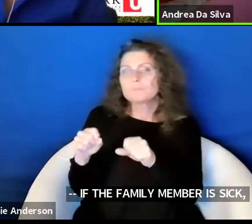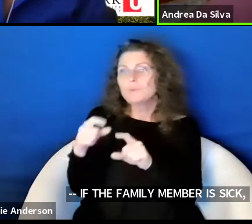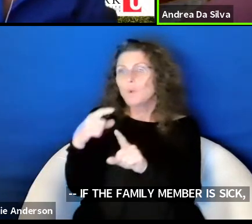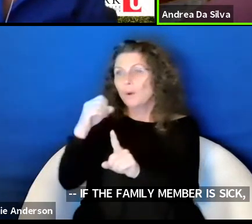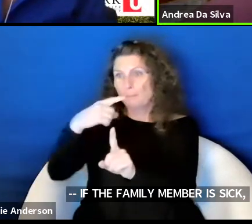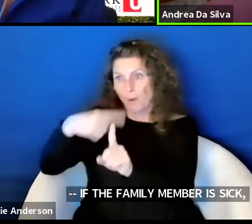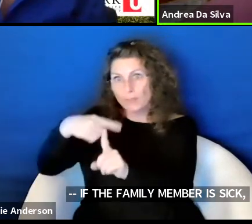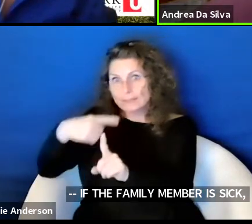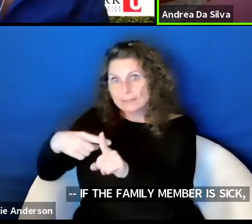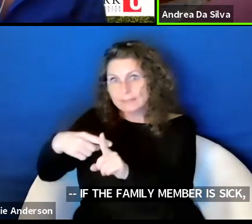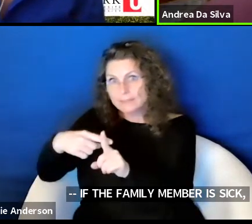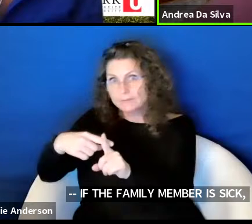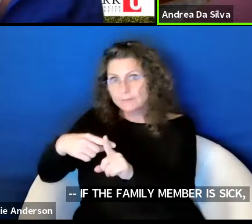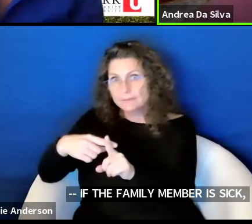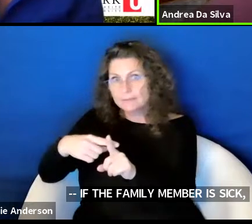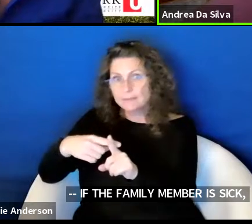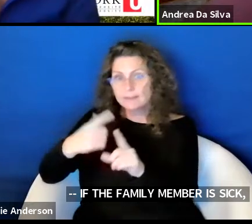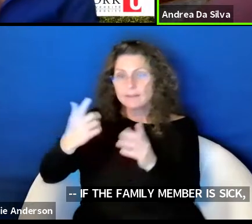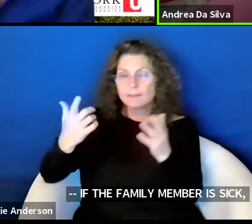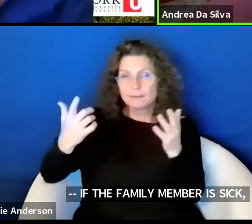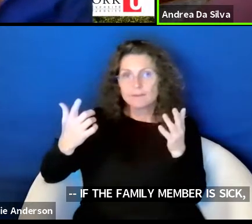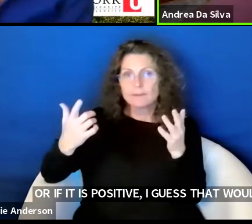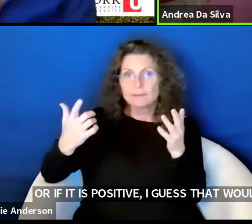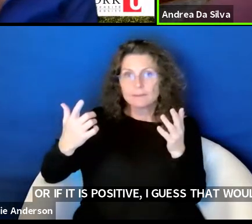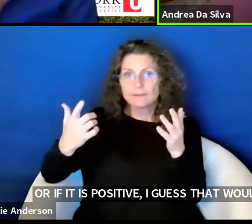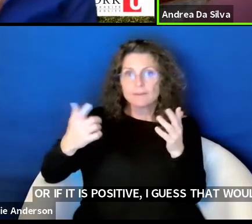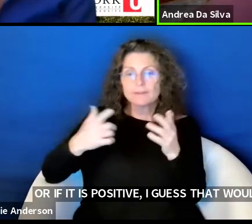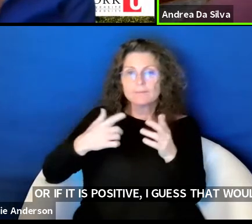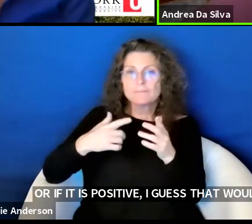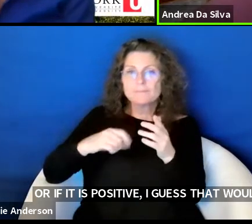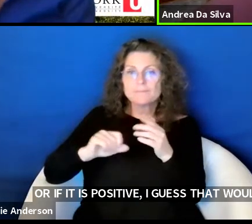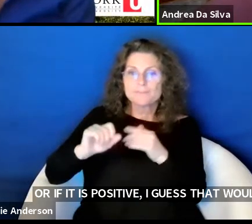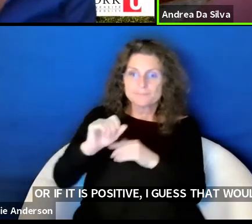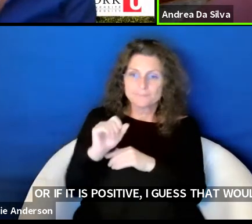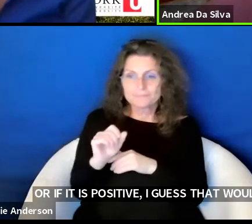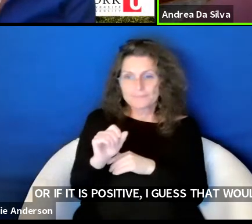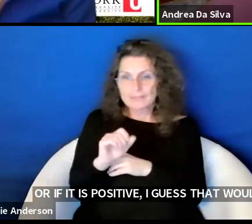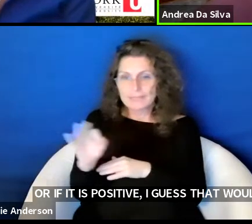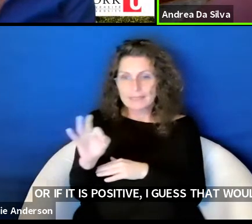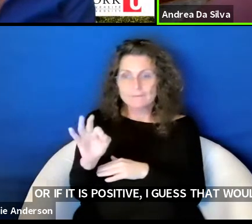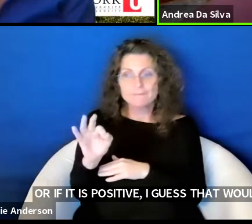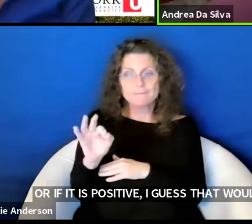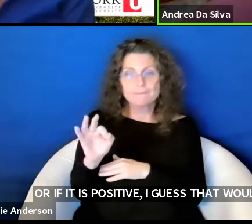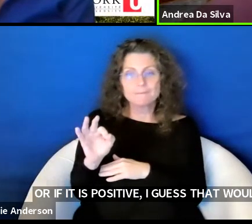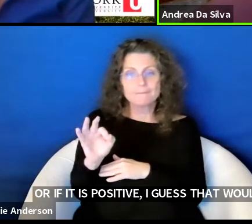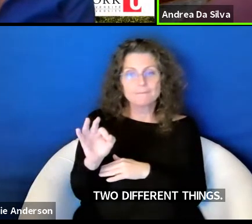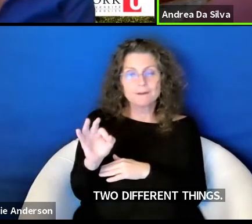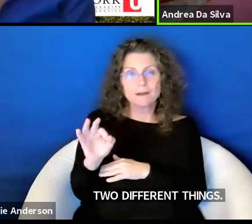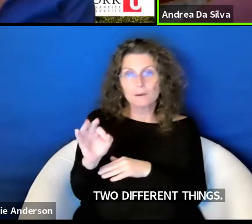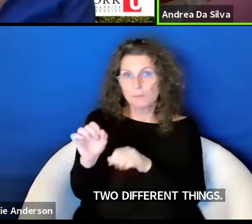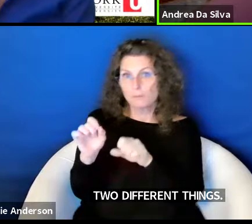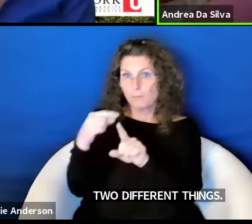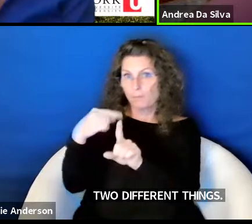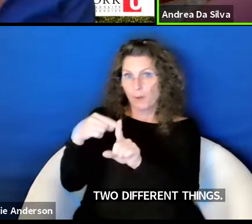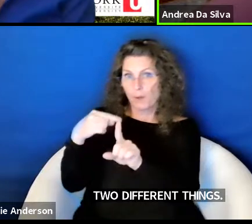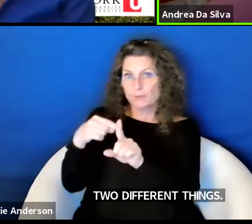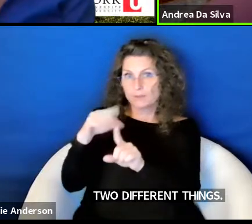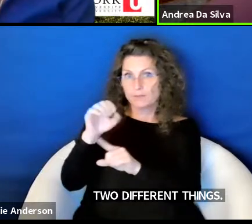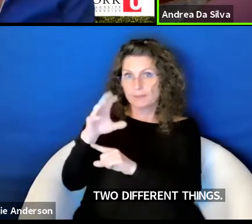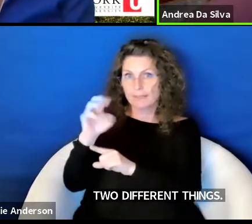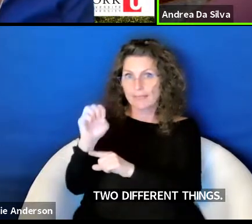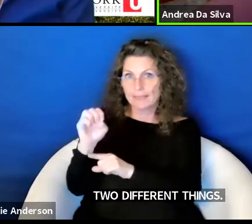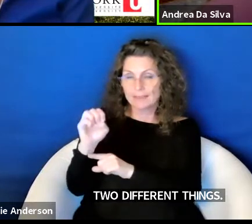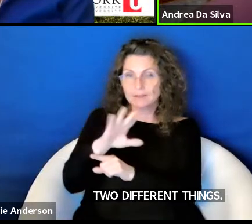would be two different things. So if it's positive case, then your mom